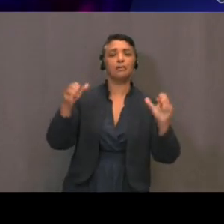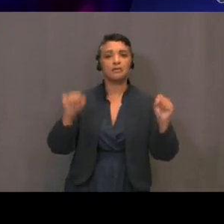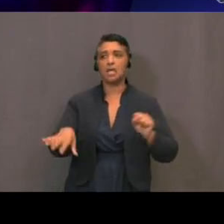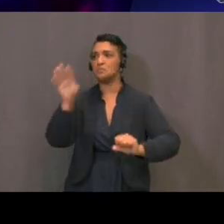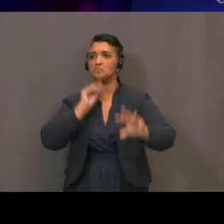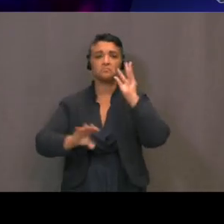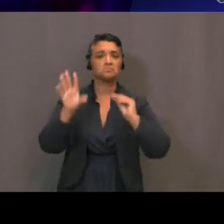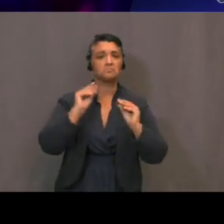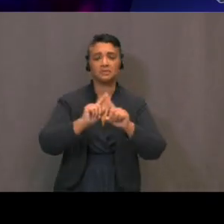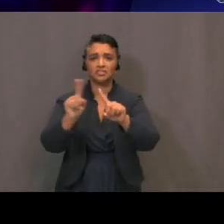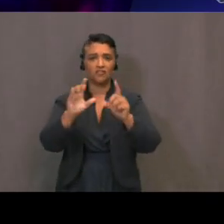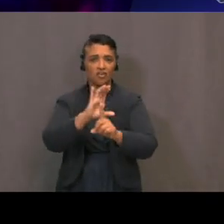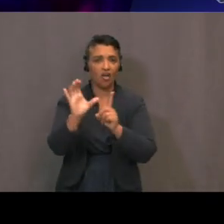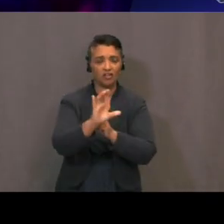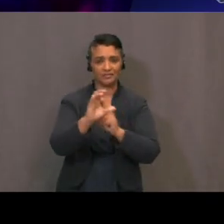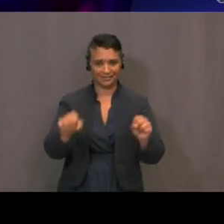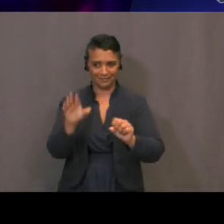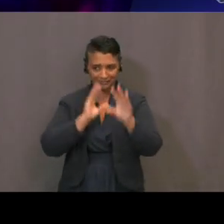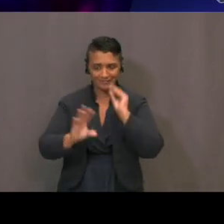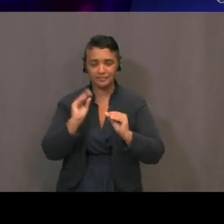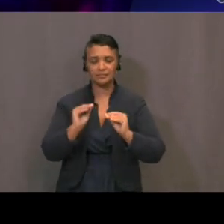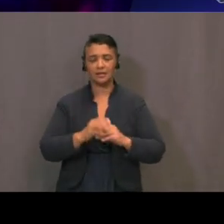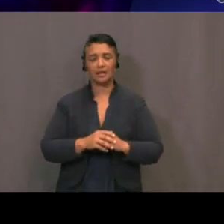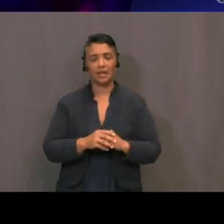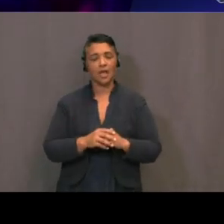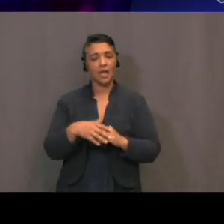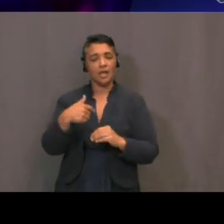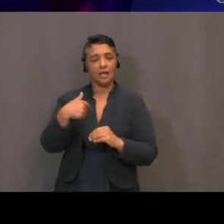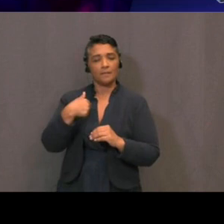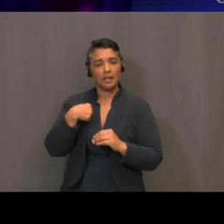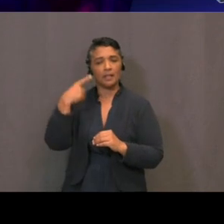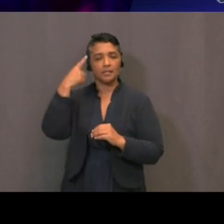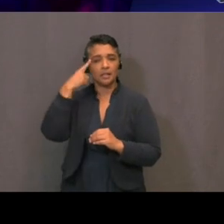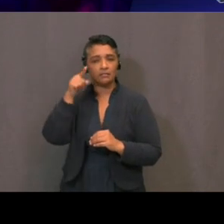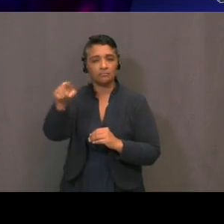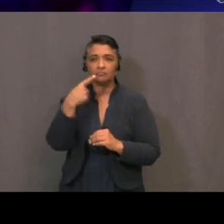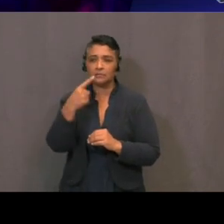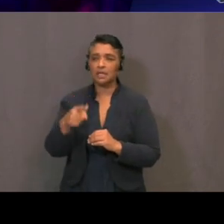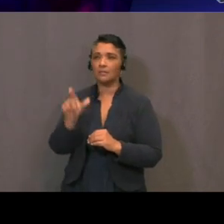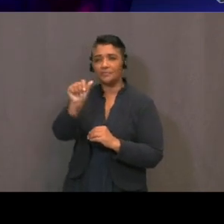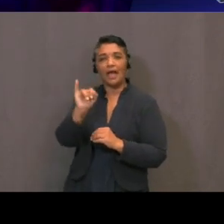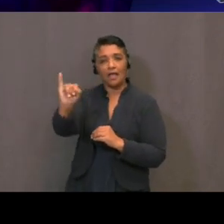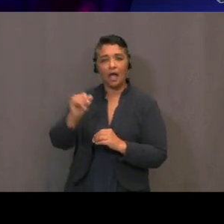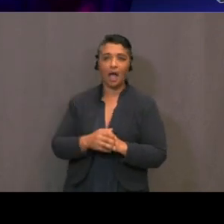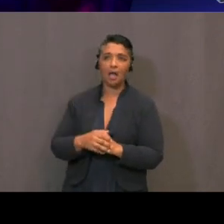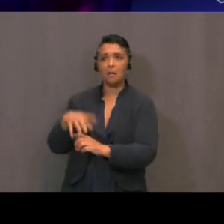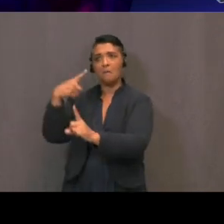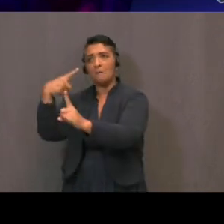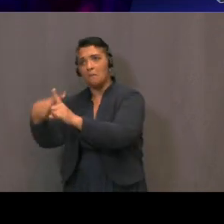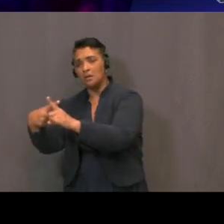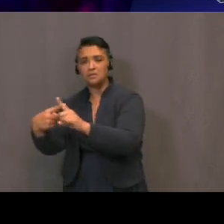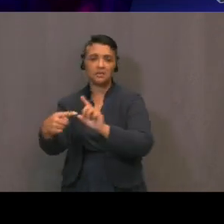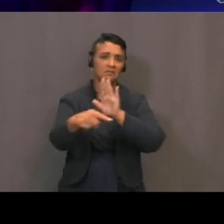I don't think when I listen to the advantages and the advance of technologies